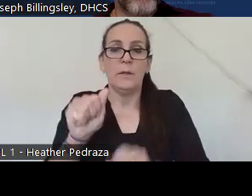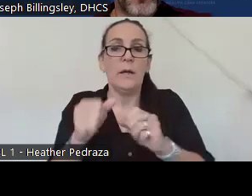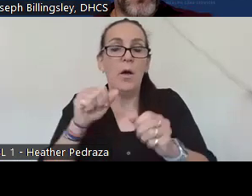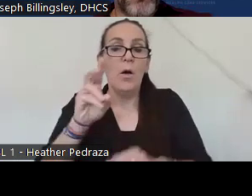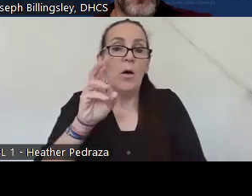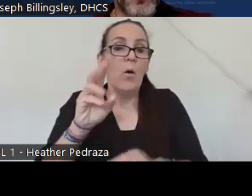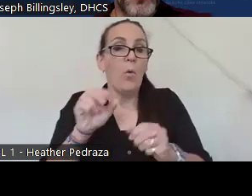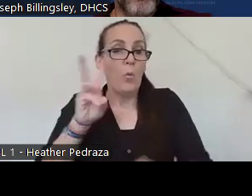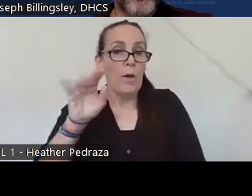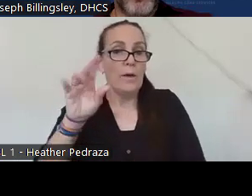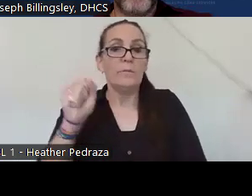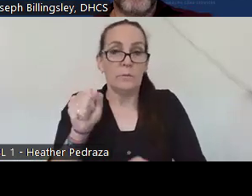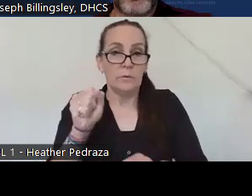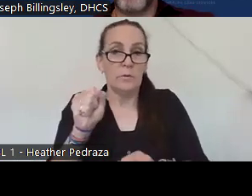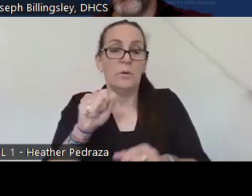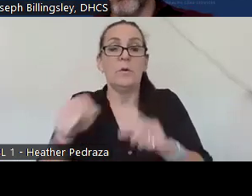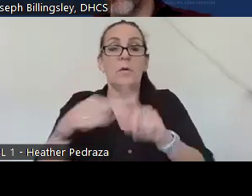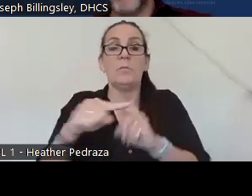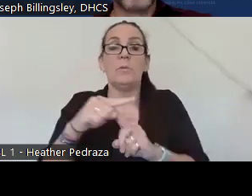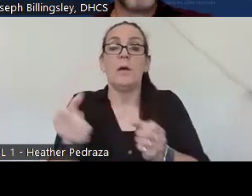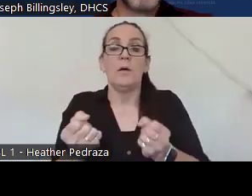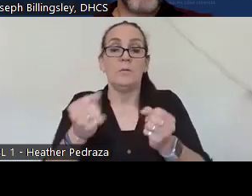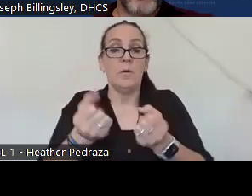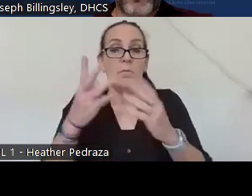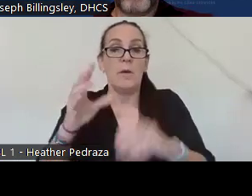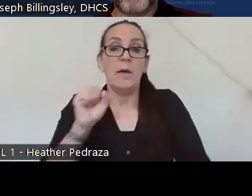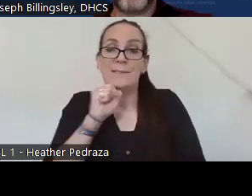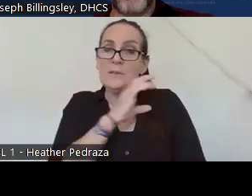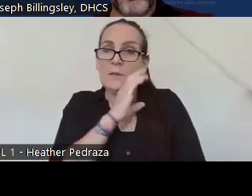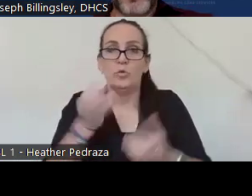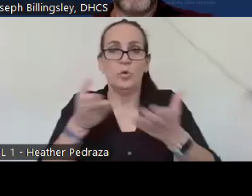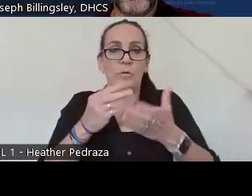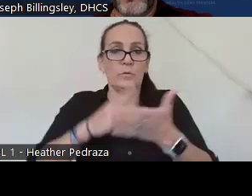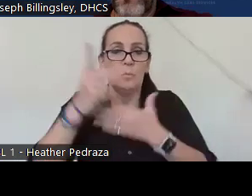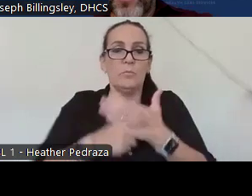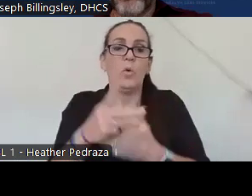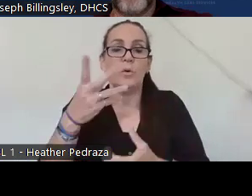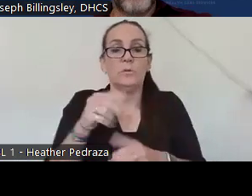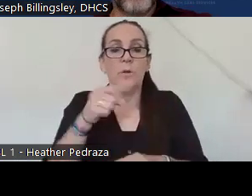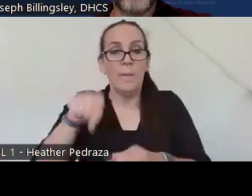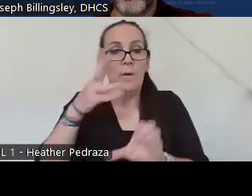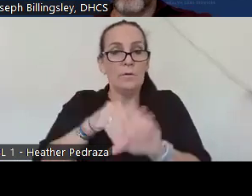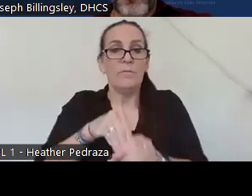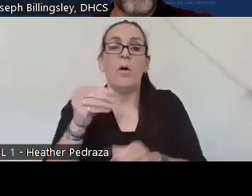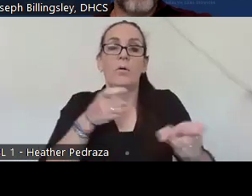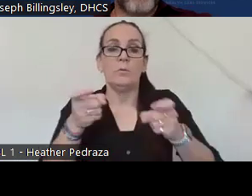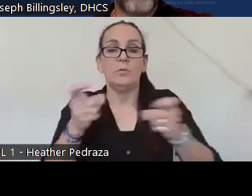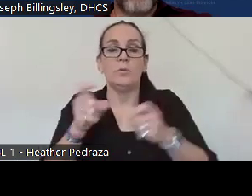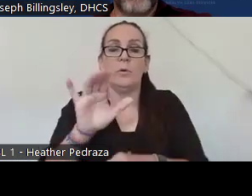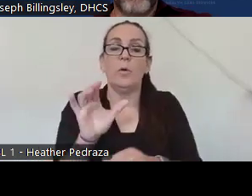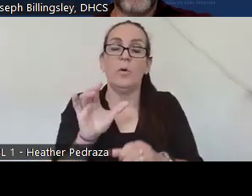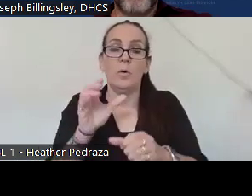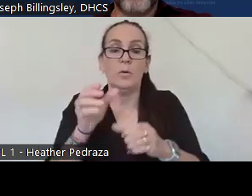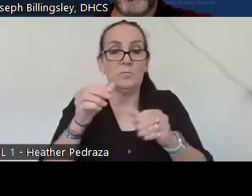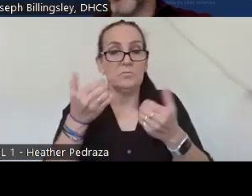to managed care. And that involves requiring managed care plans to contact non-contractor providers prior to the